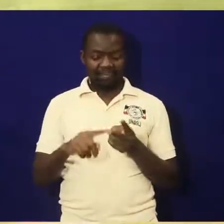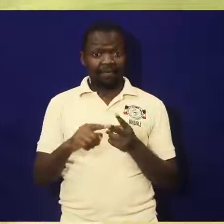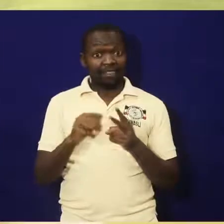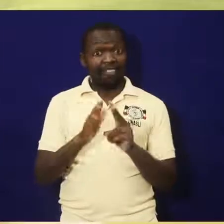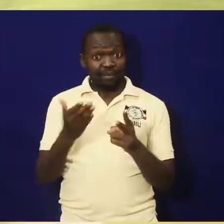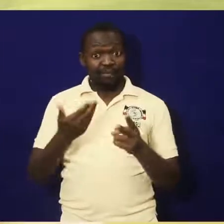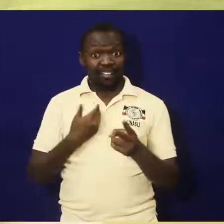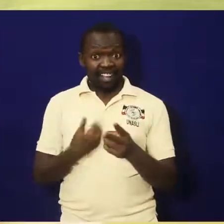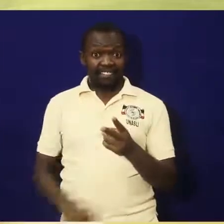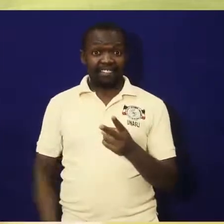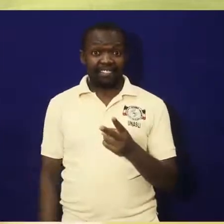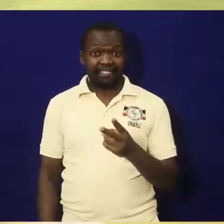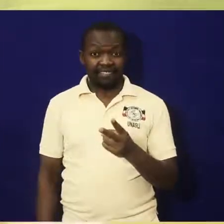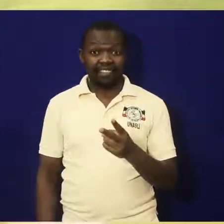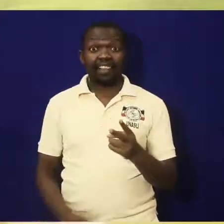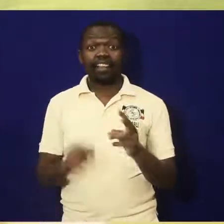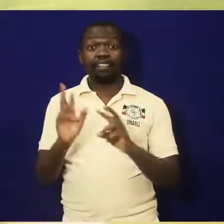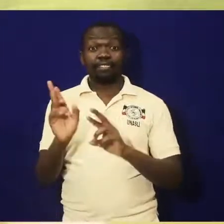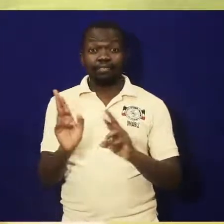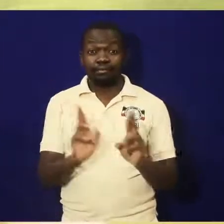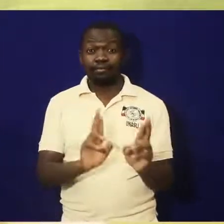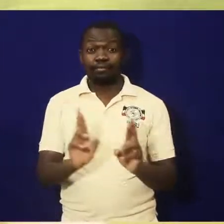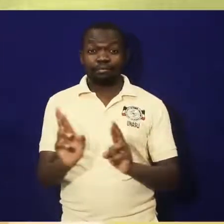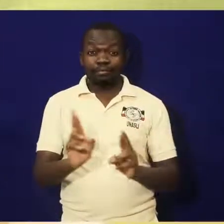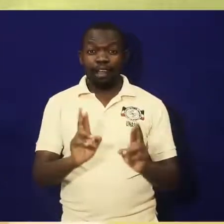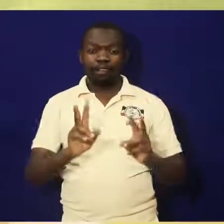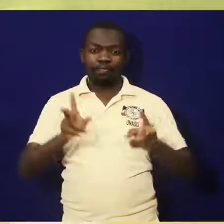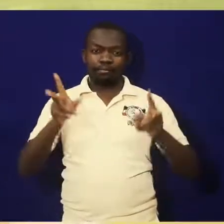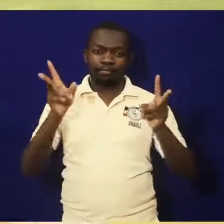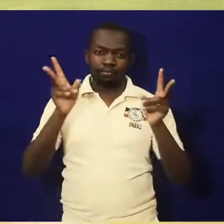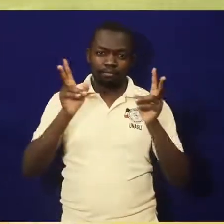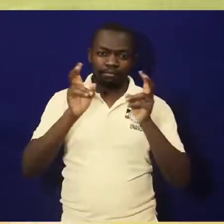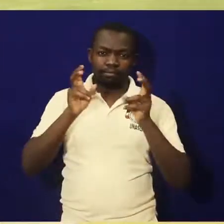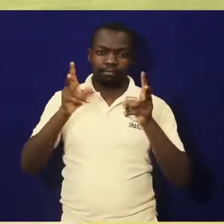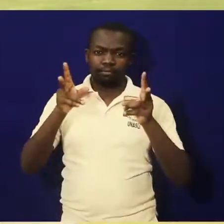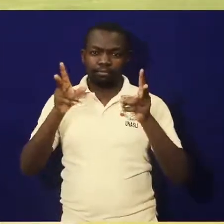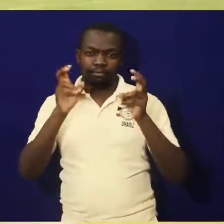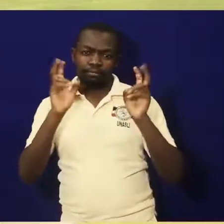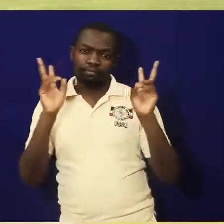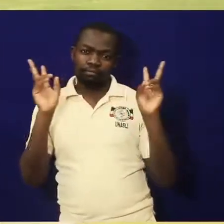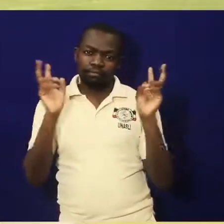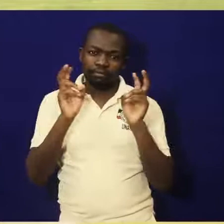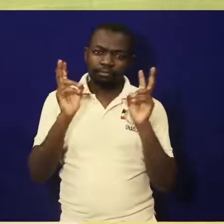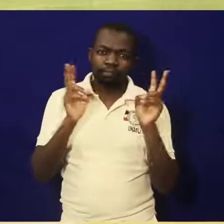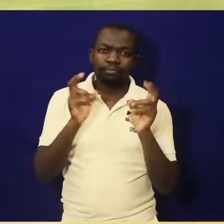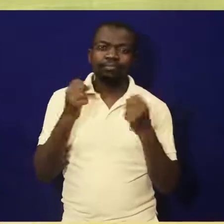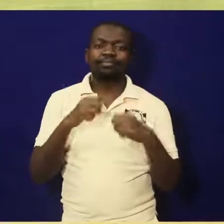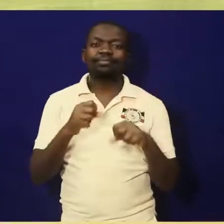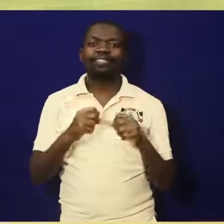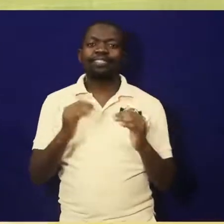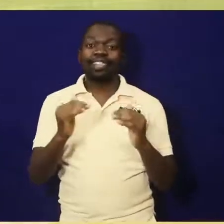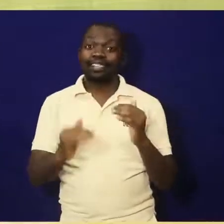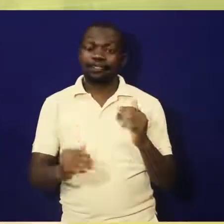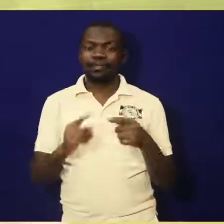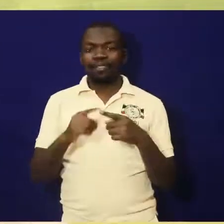book and ready to listen and do the activity. Let me read the quizzes